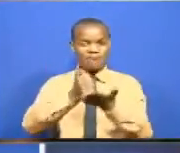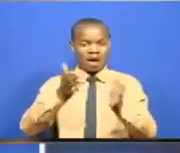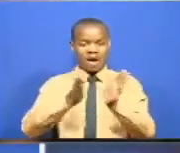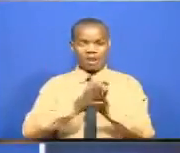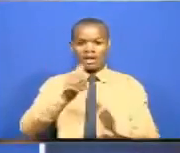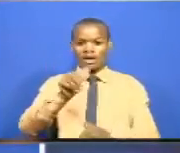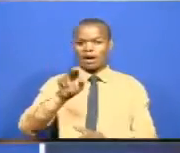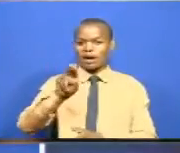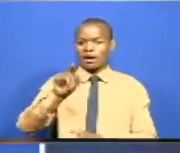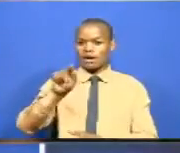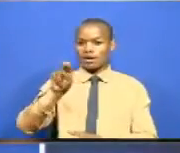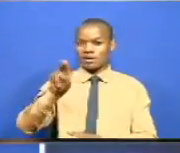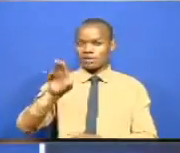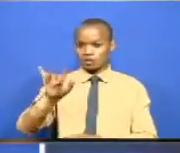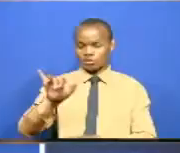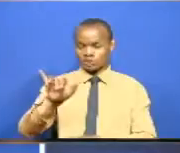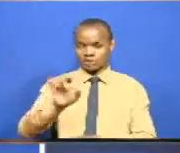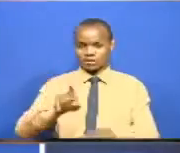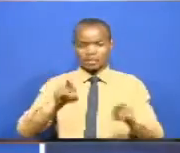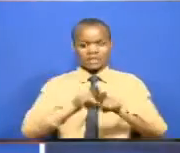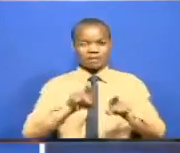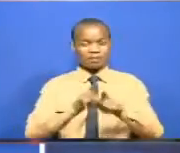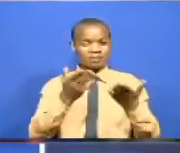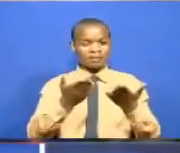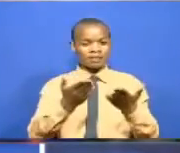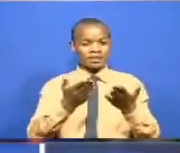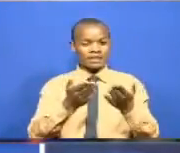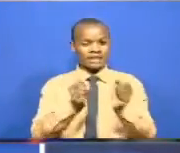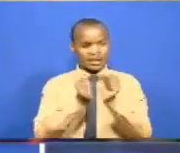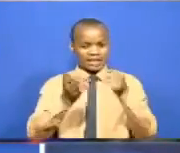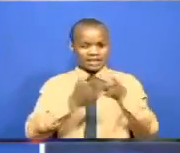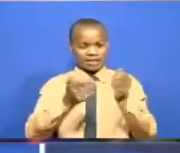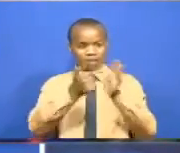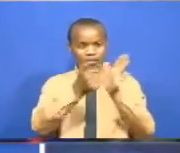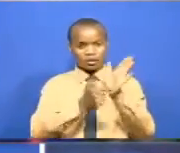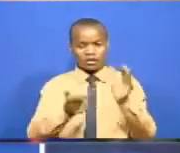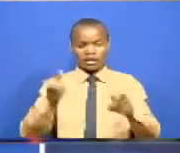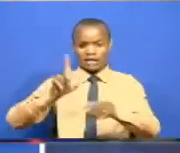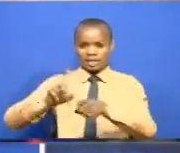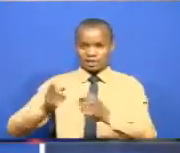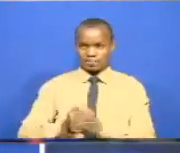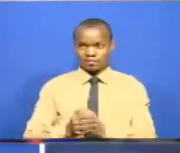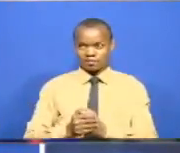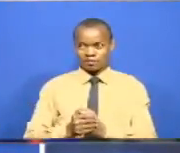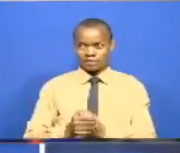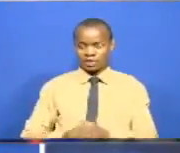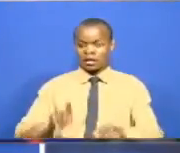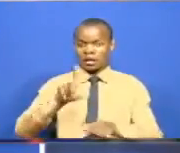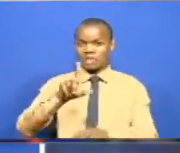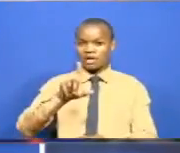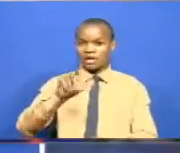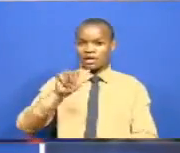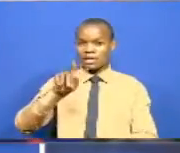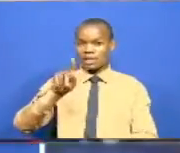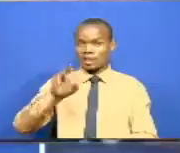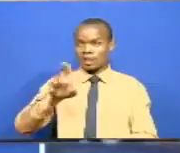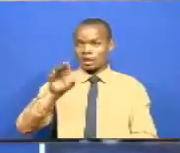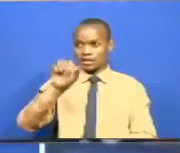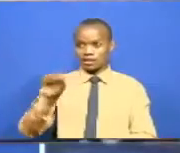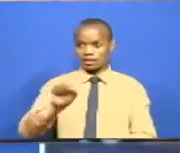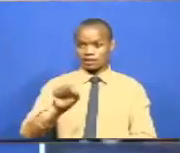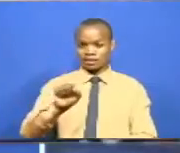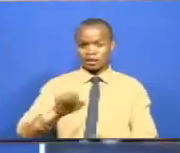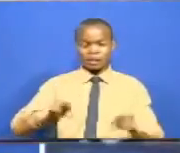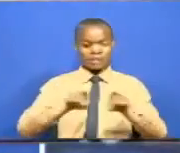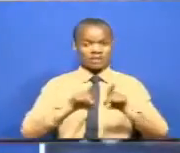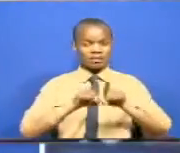and Rajon Rondo adding 19 points. By lifting the trophy, the Los Angeles Lakers tied at the